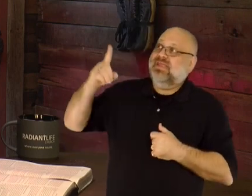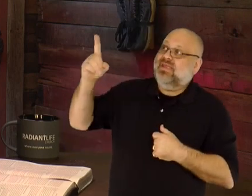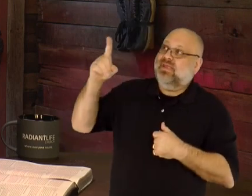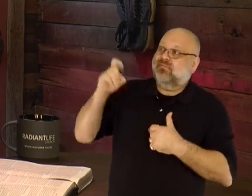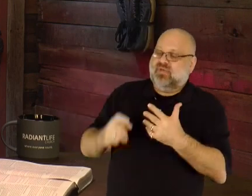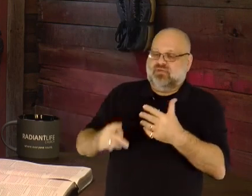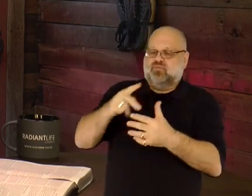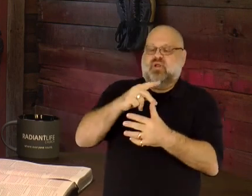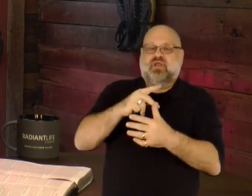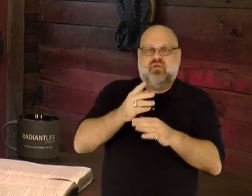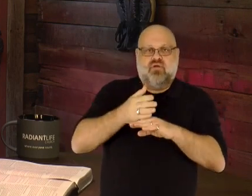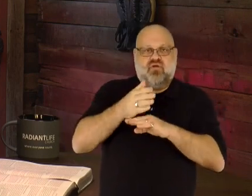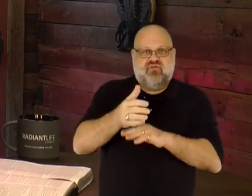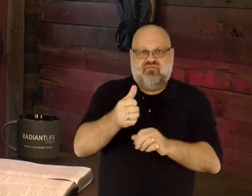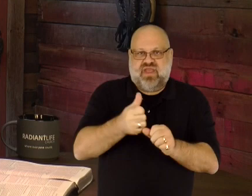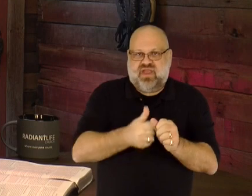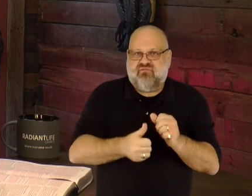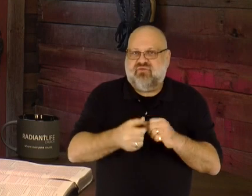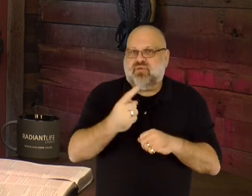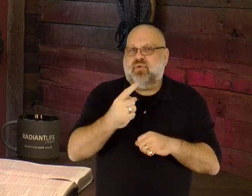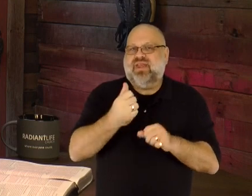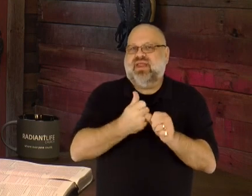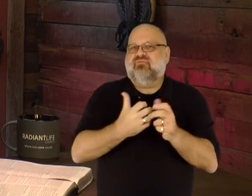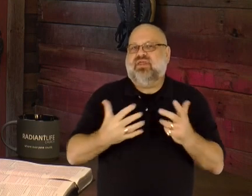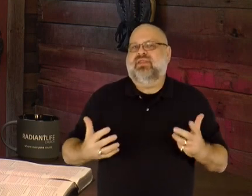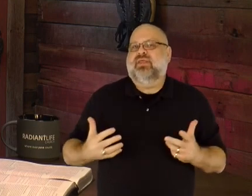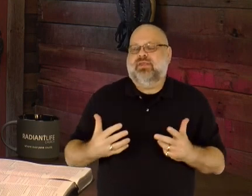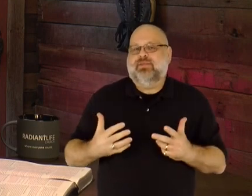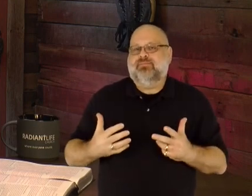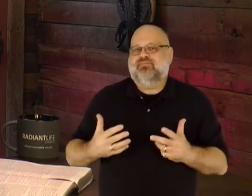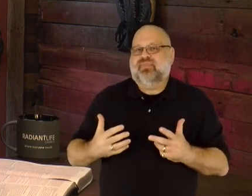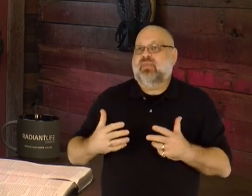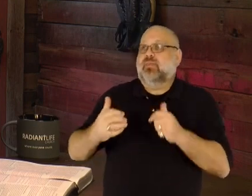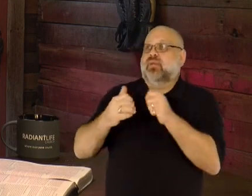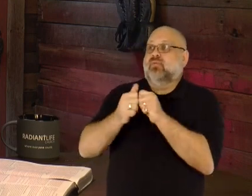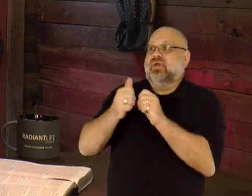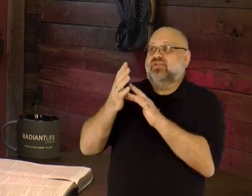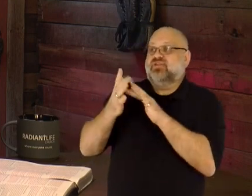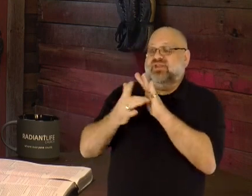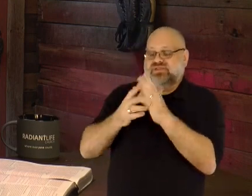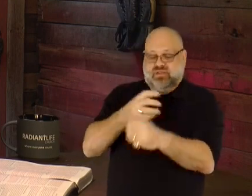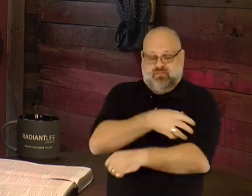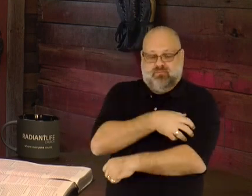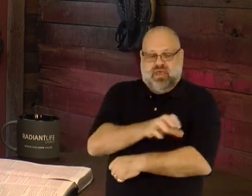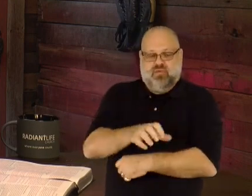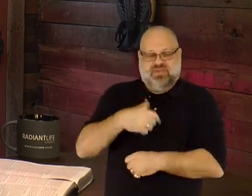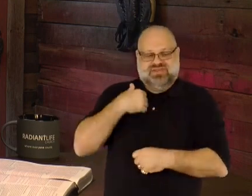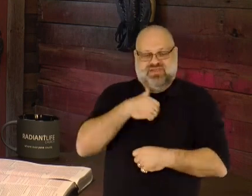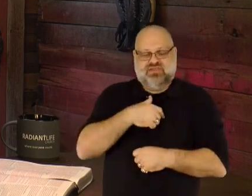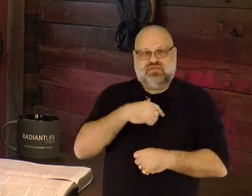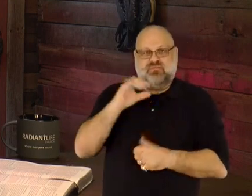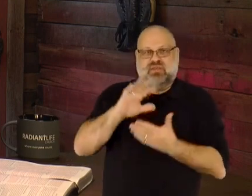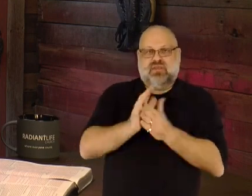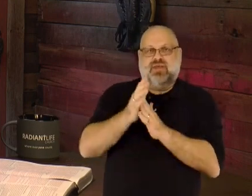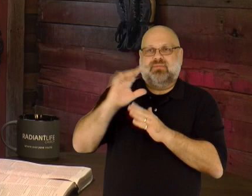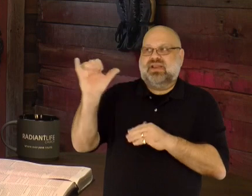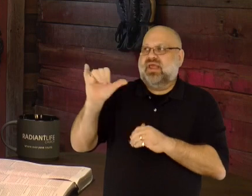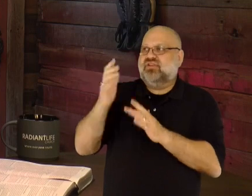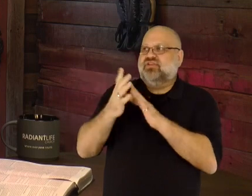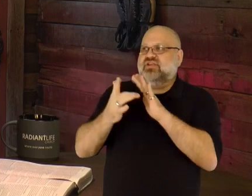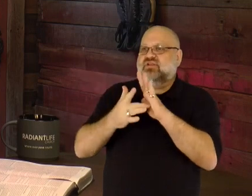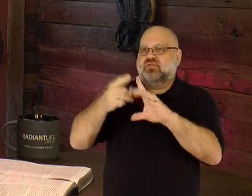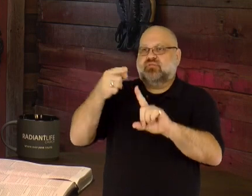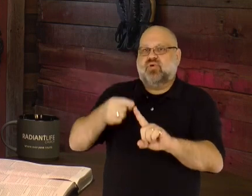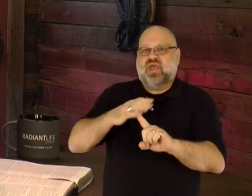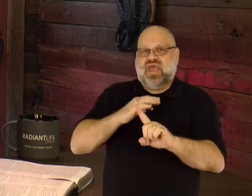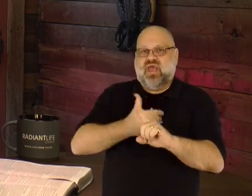take priority over everyone and everything. Being with Jesus empowers us to become like Jesus to the point that our